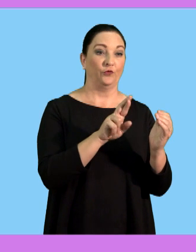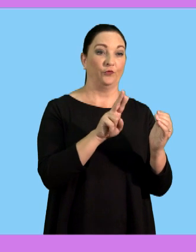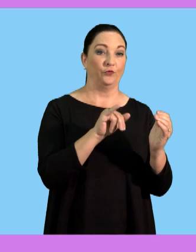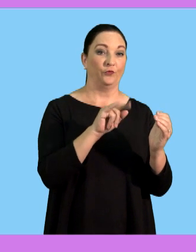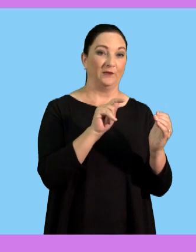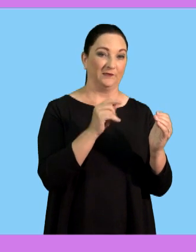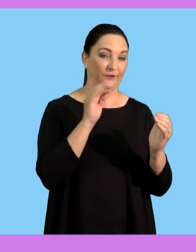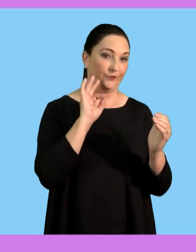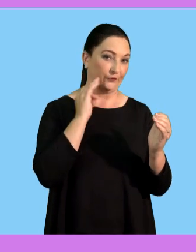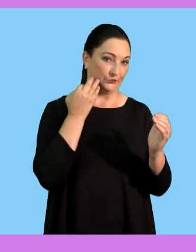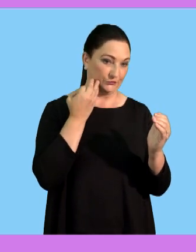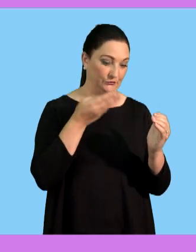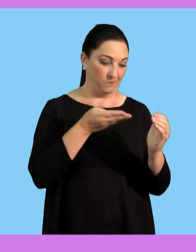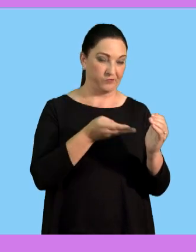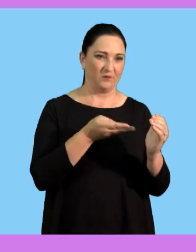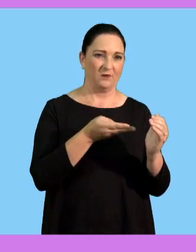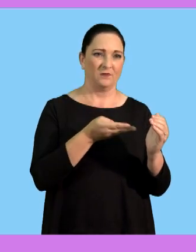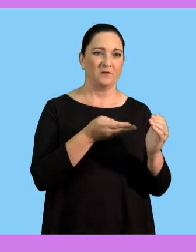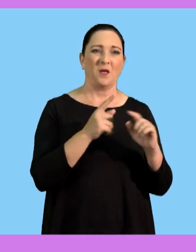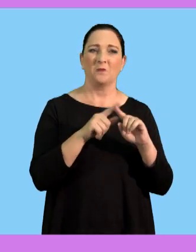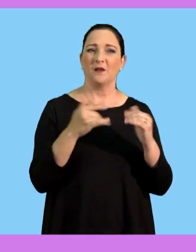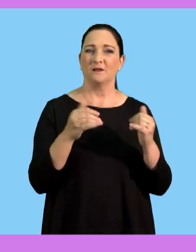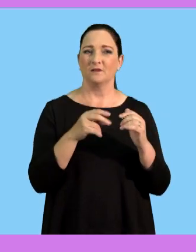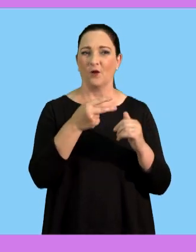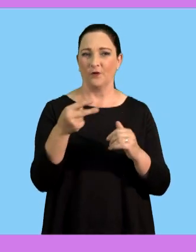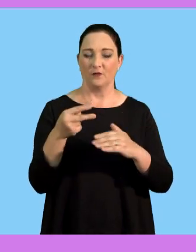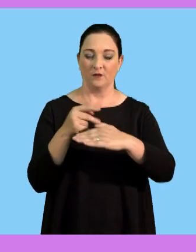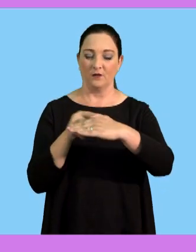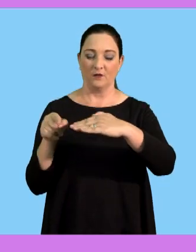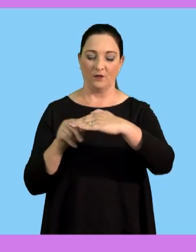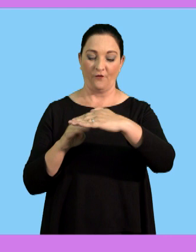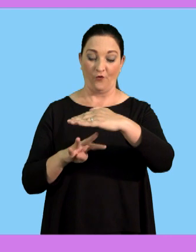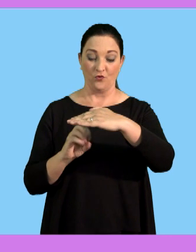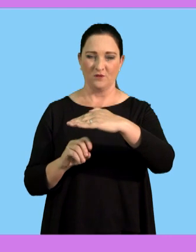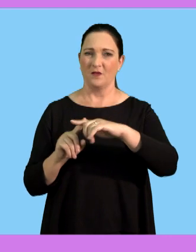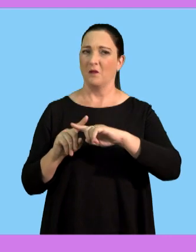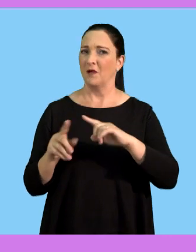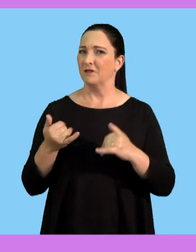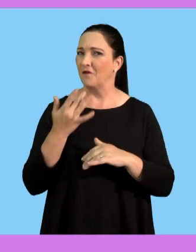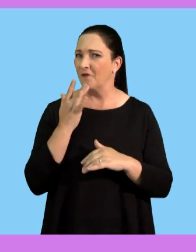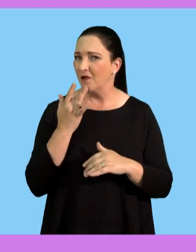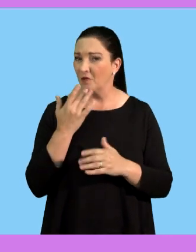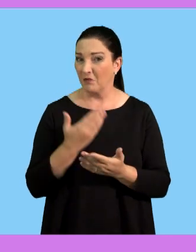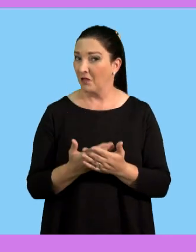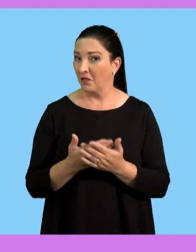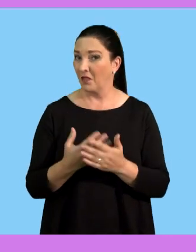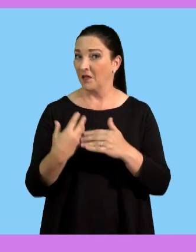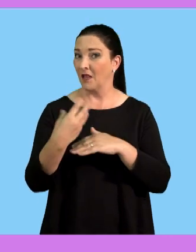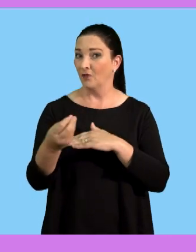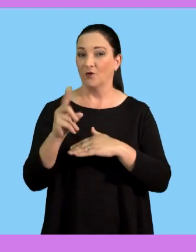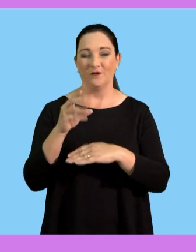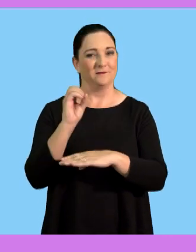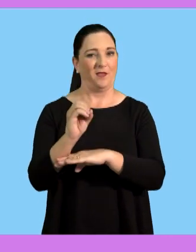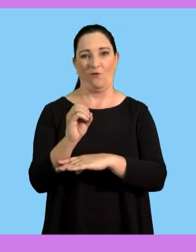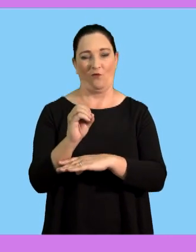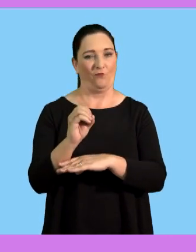selecting a chocolate with fruit. Remember, our total possible outcome is 40, but our favorable outcome in